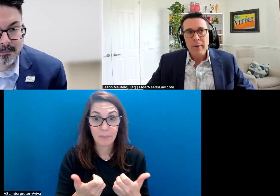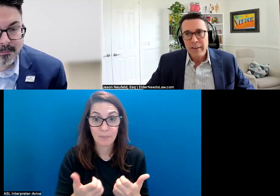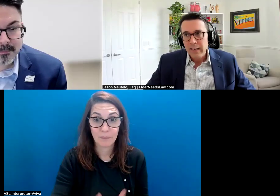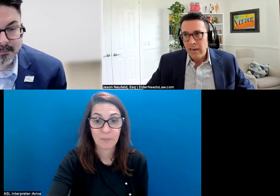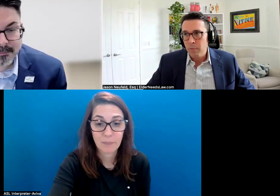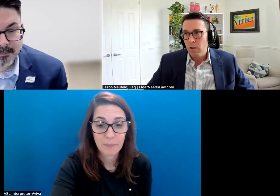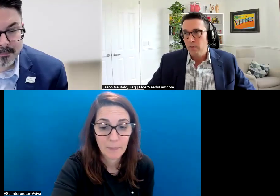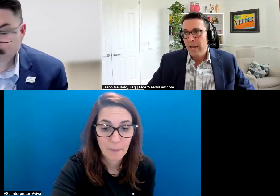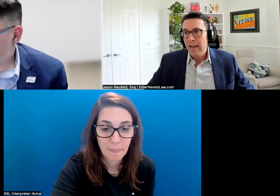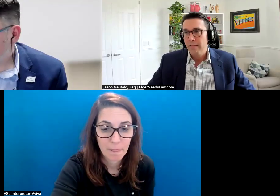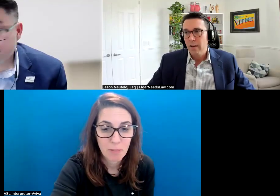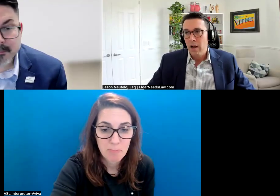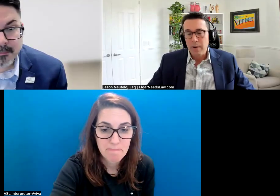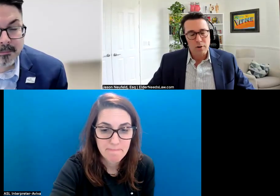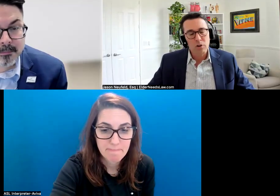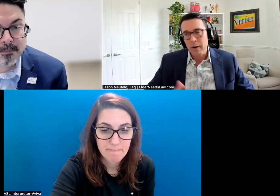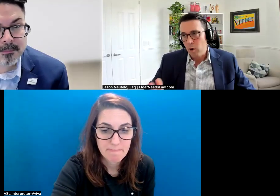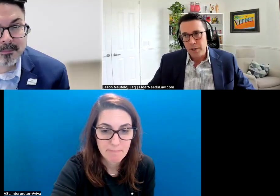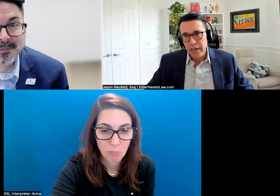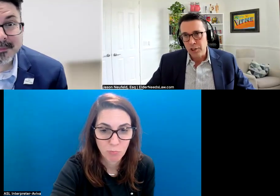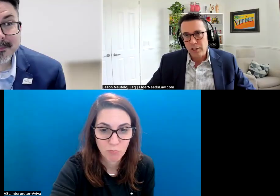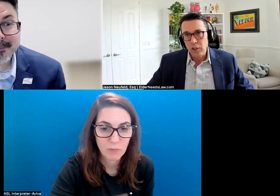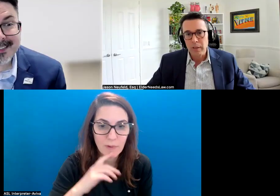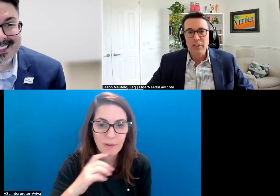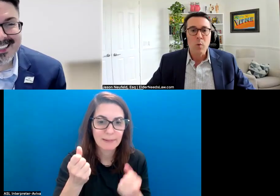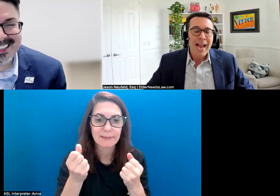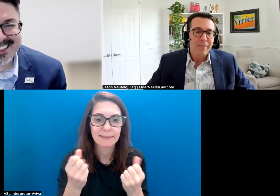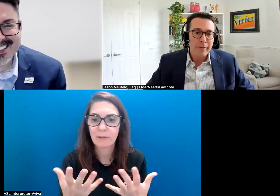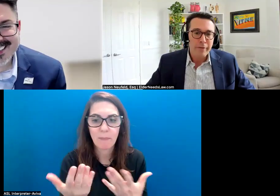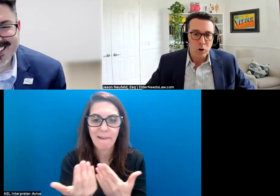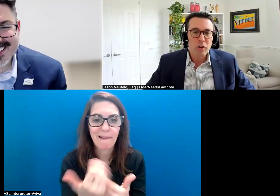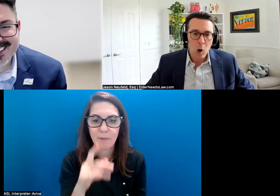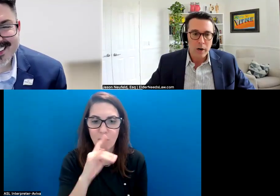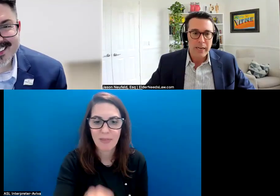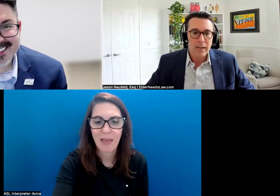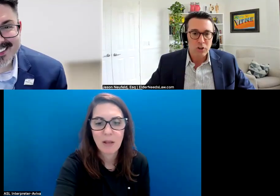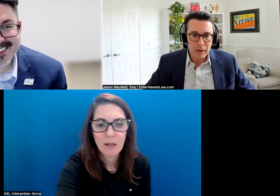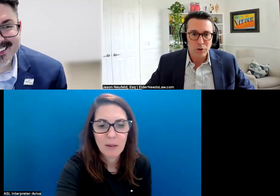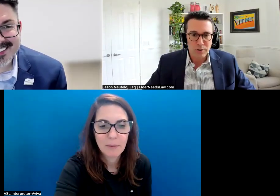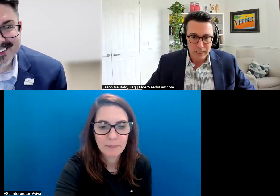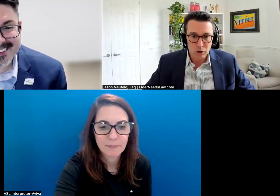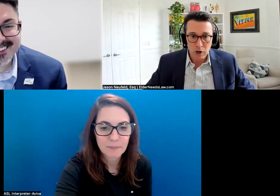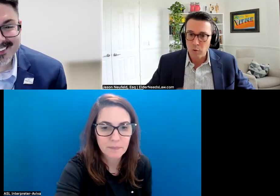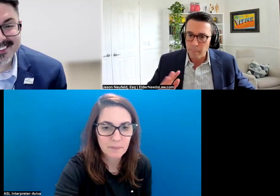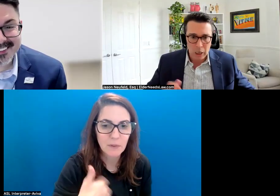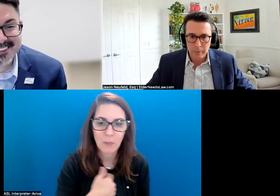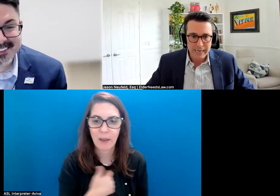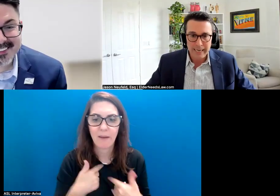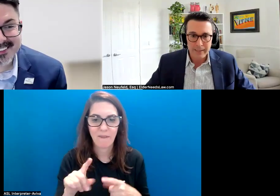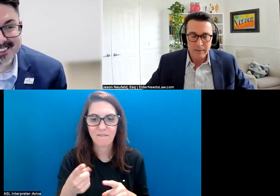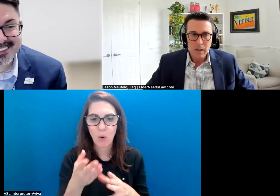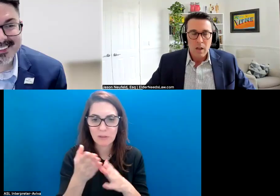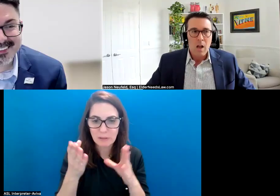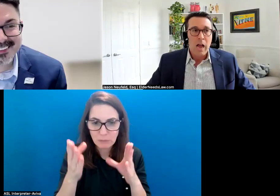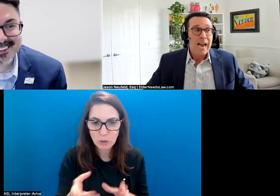so let me give you an example. If we have, there's so many permutations to this, but let's say we have a first party special needs trust with a bunch of money